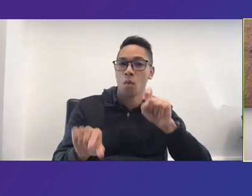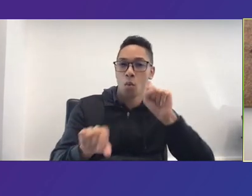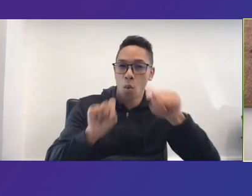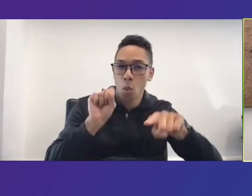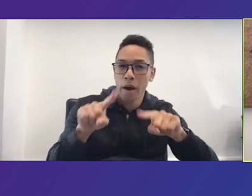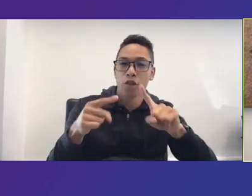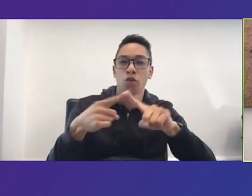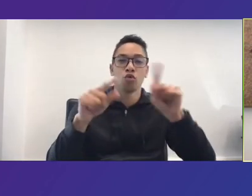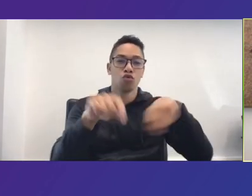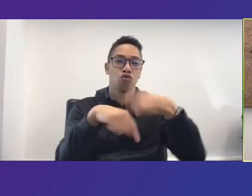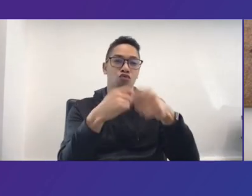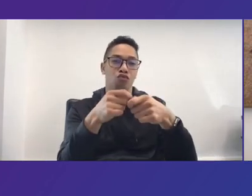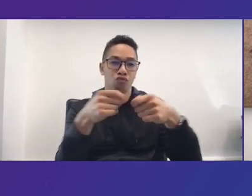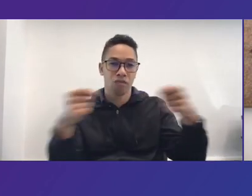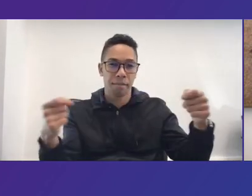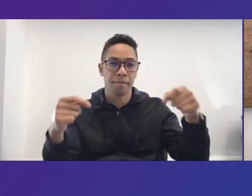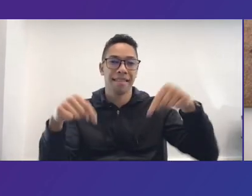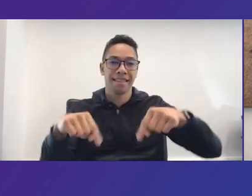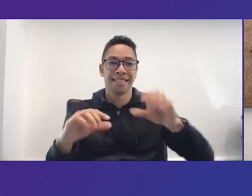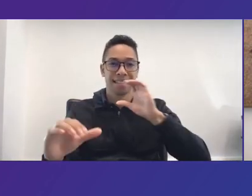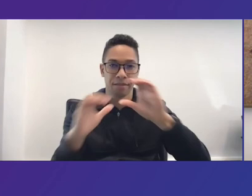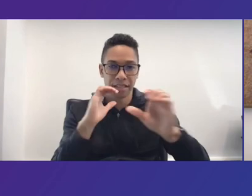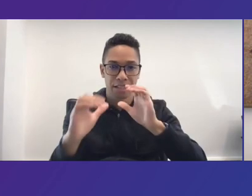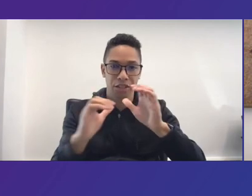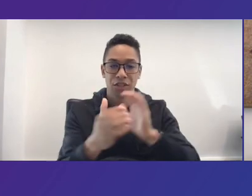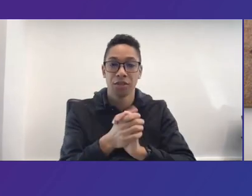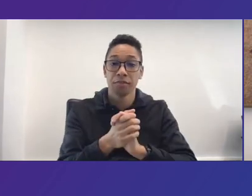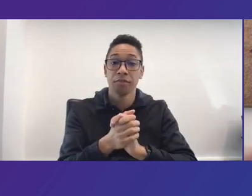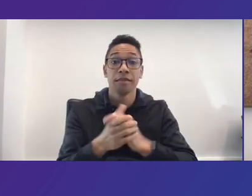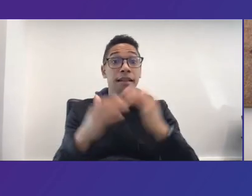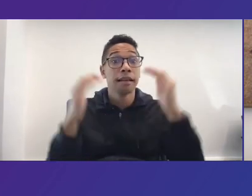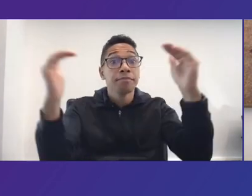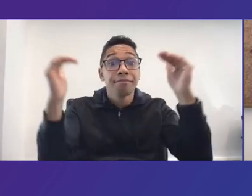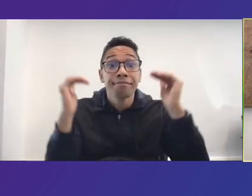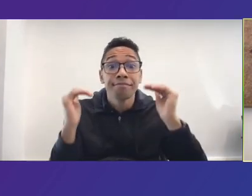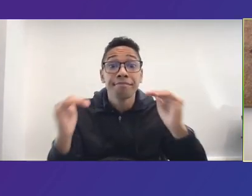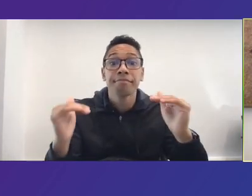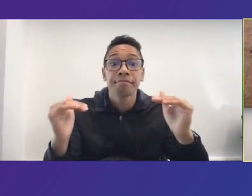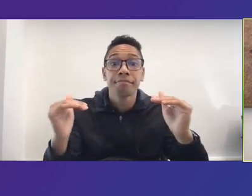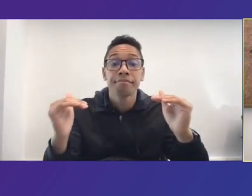wrap up this conversation. What's next after that?